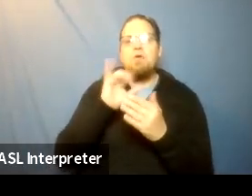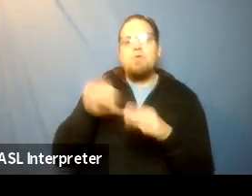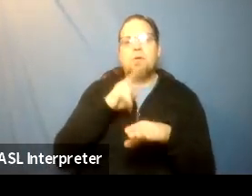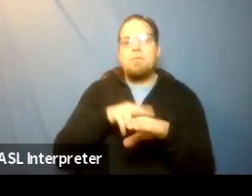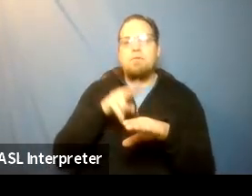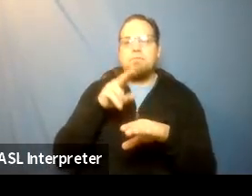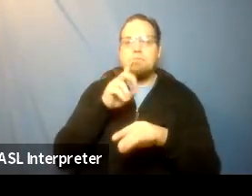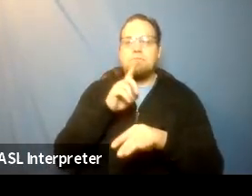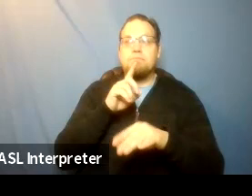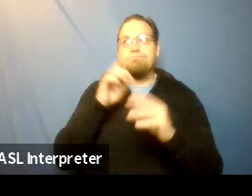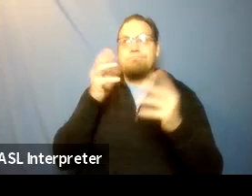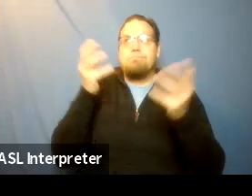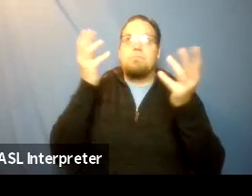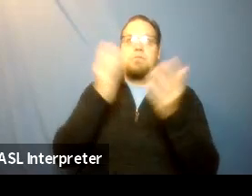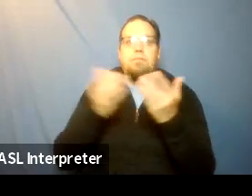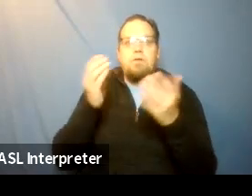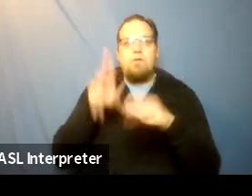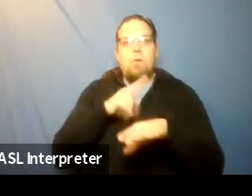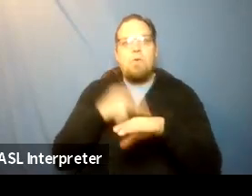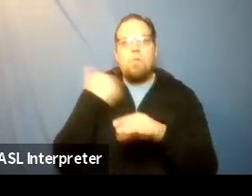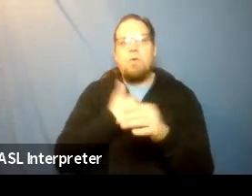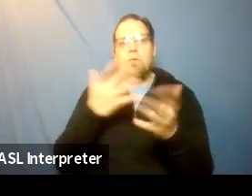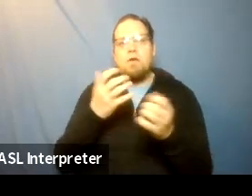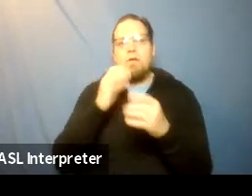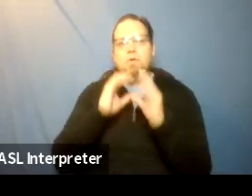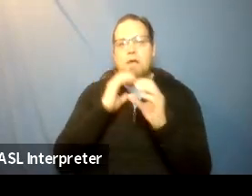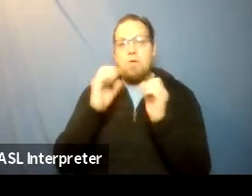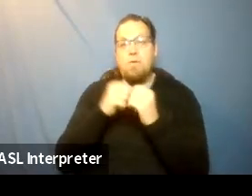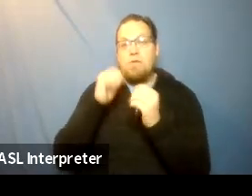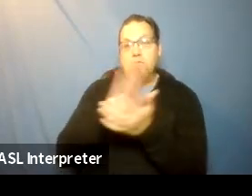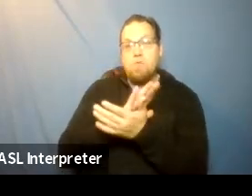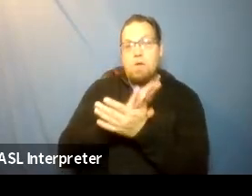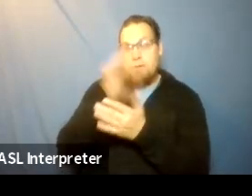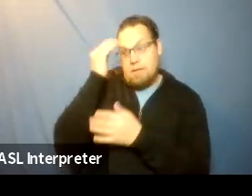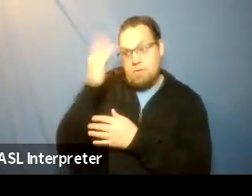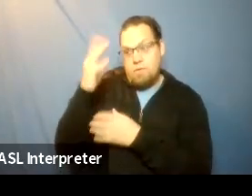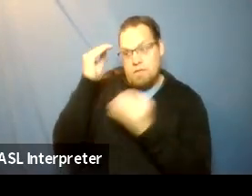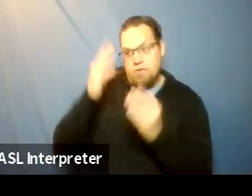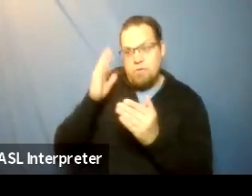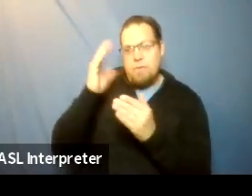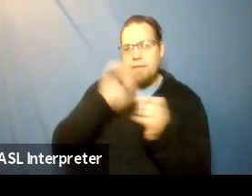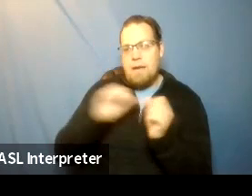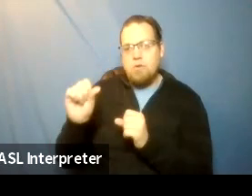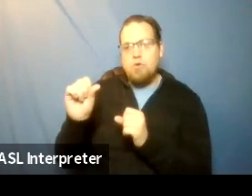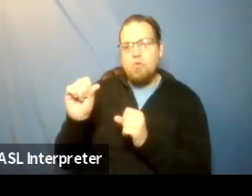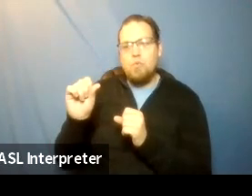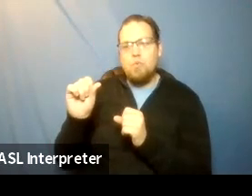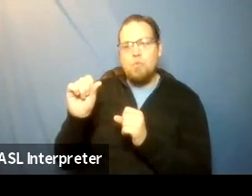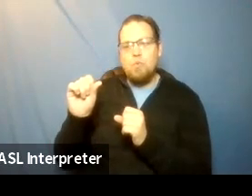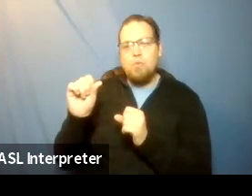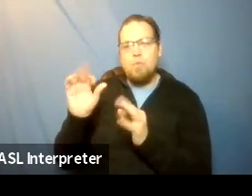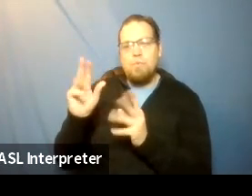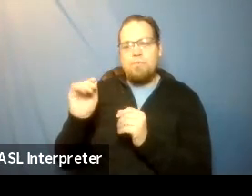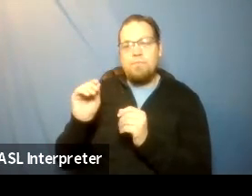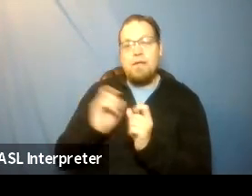something normal maybe. Normally we want to communicate with the school and make the teachers aware, and then they will be able to provide